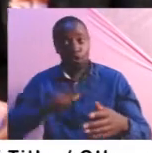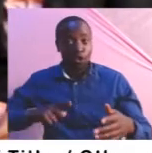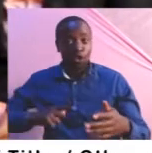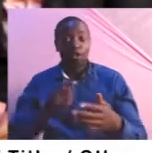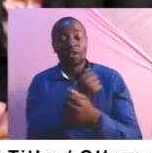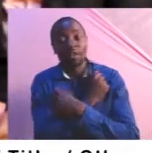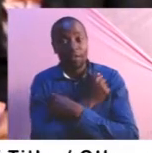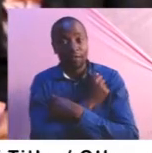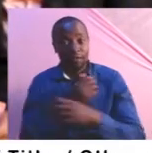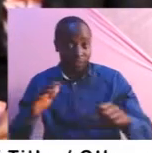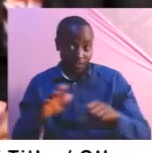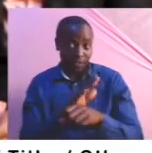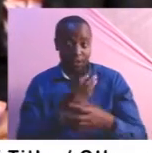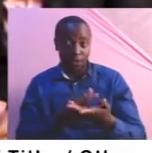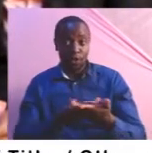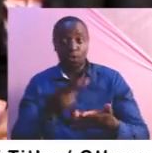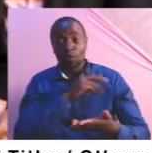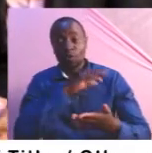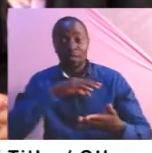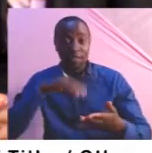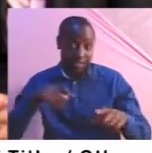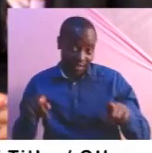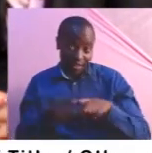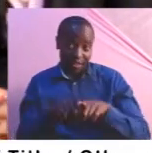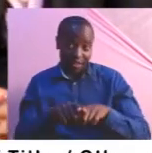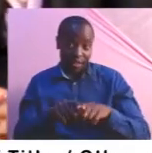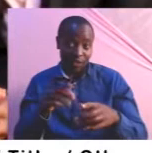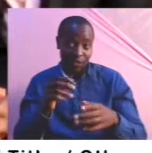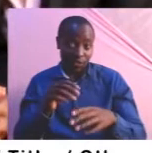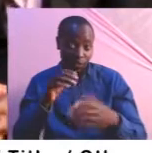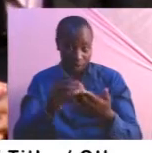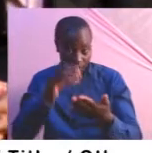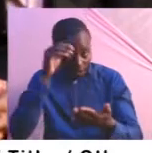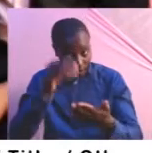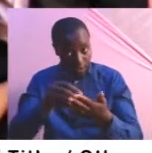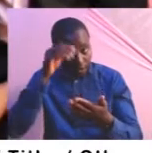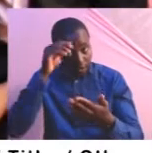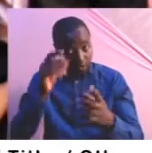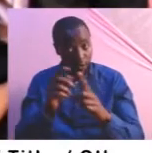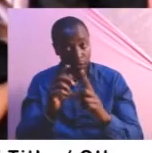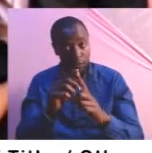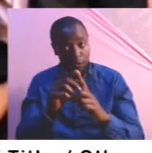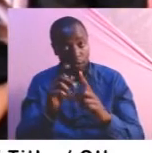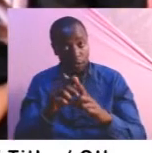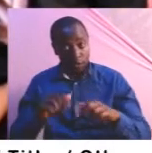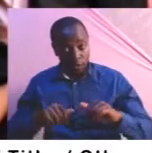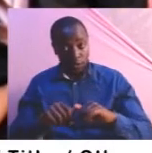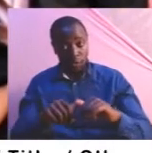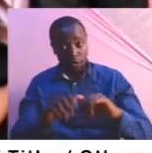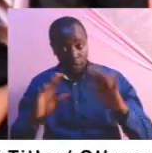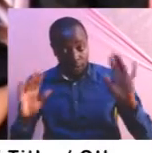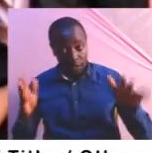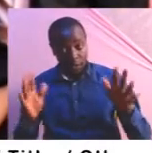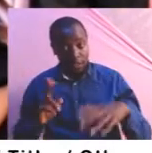you may fill us with your Holy Spirit, that even as we meditate upon these words, you will continue to inspire us and even